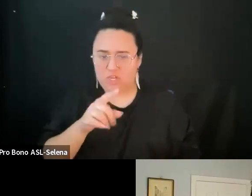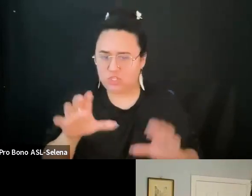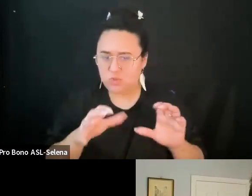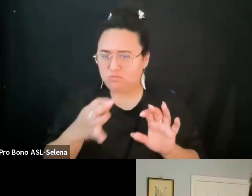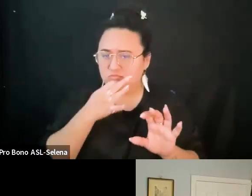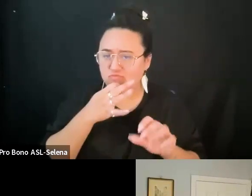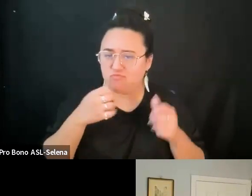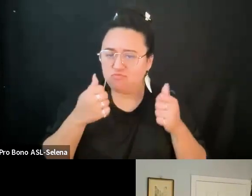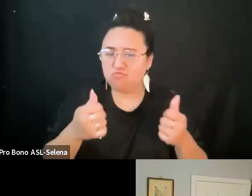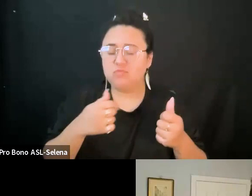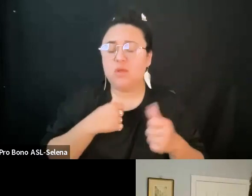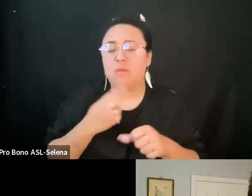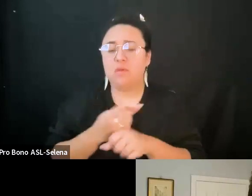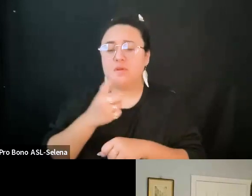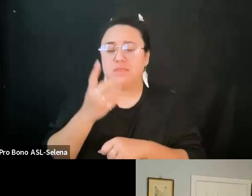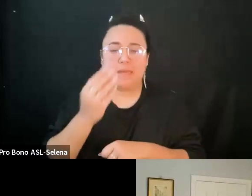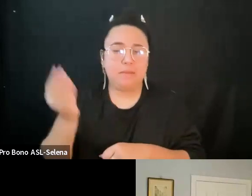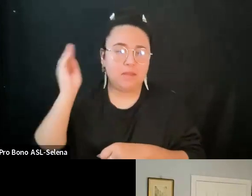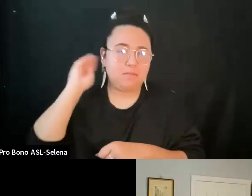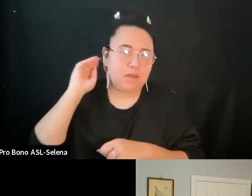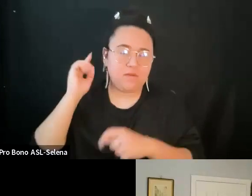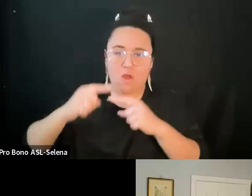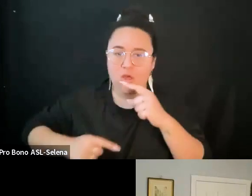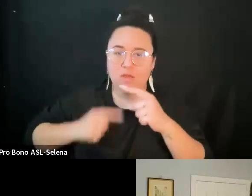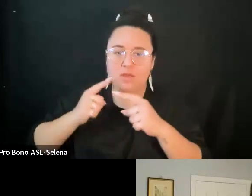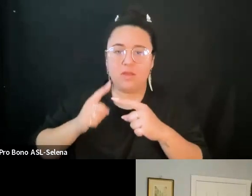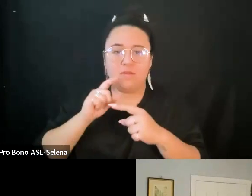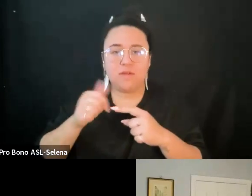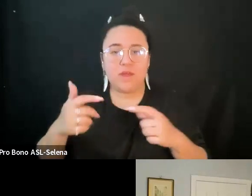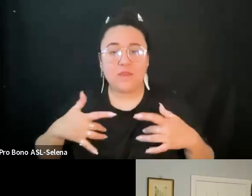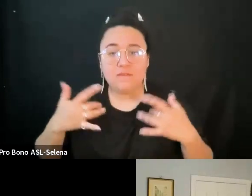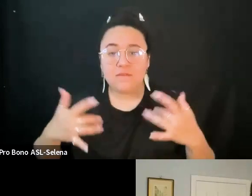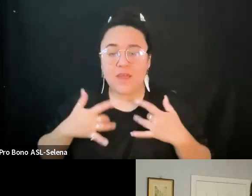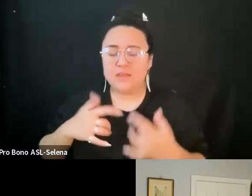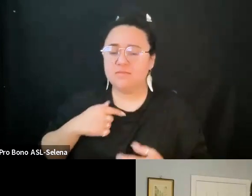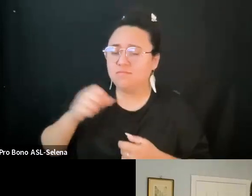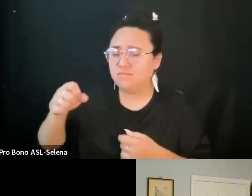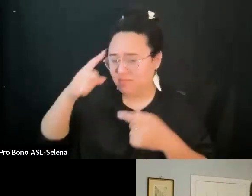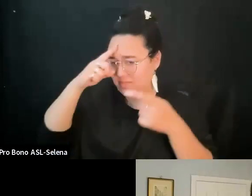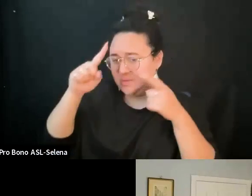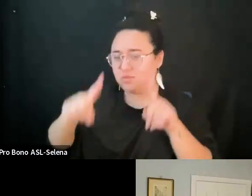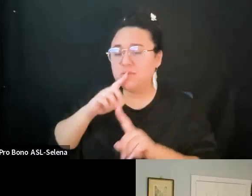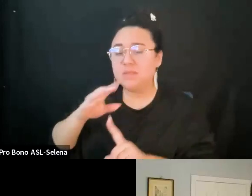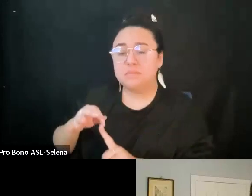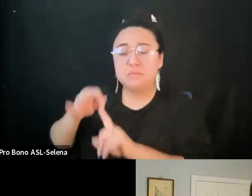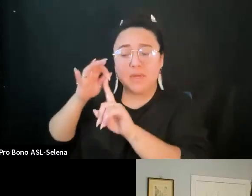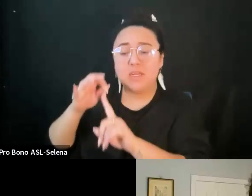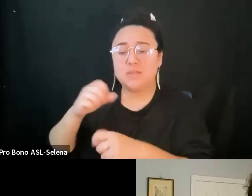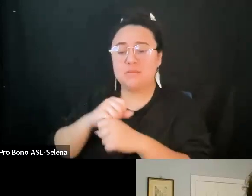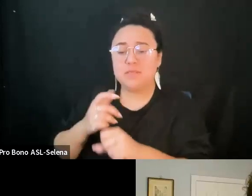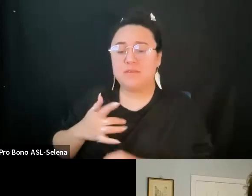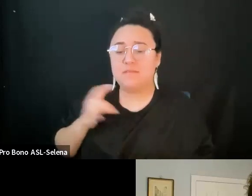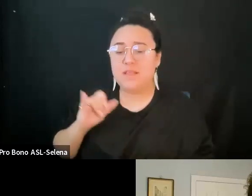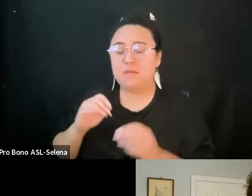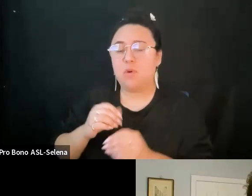Keep this in the back of my mind, kind of all year long for all different kinds of events. I agree. And it's so special. It makes it feel like it's